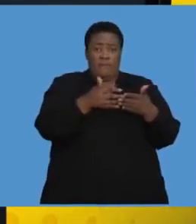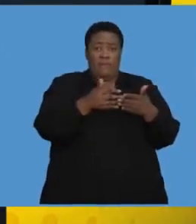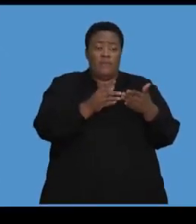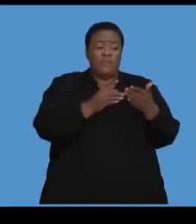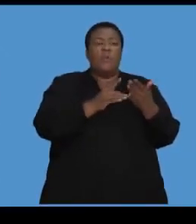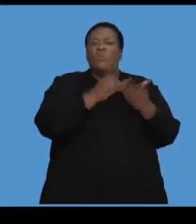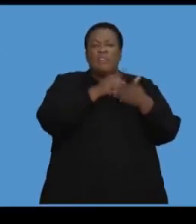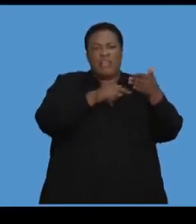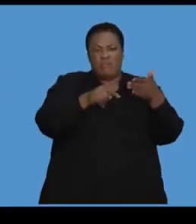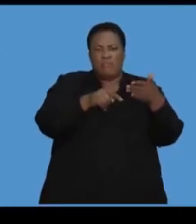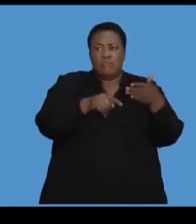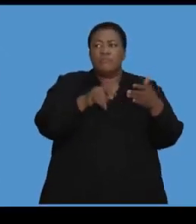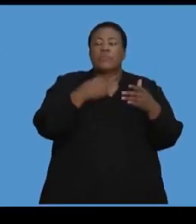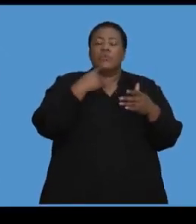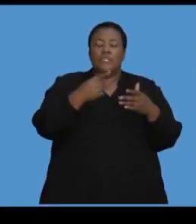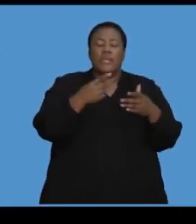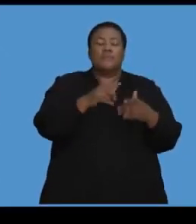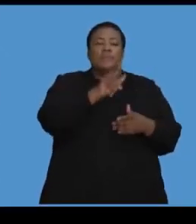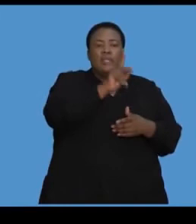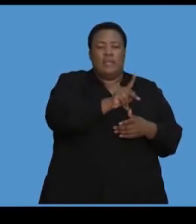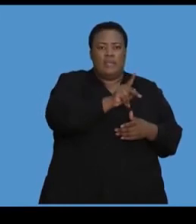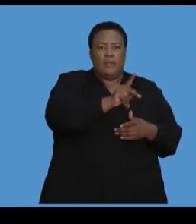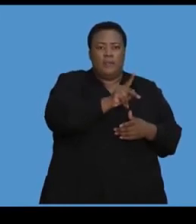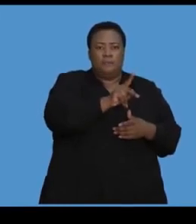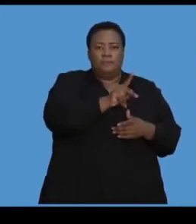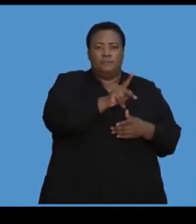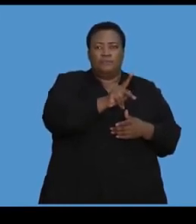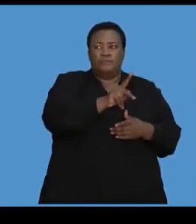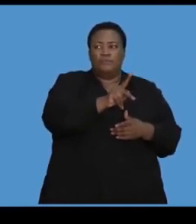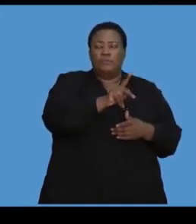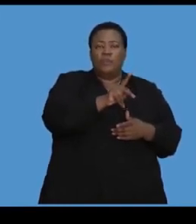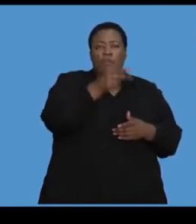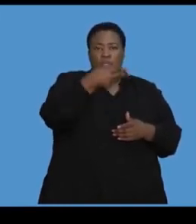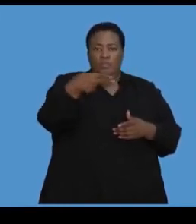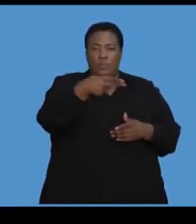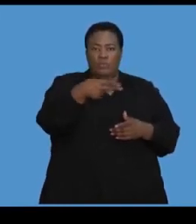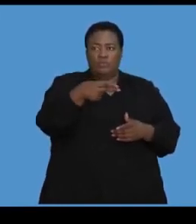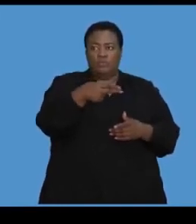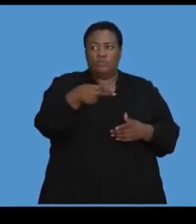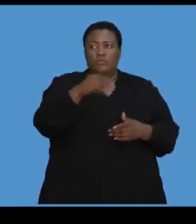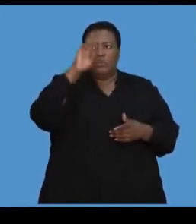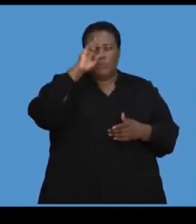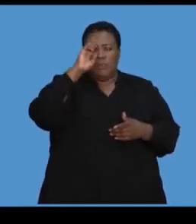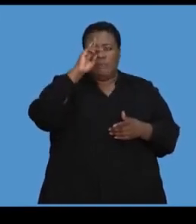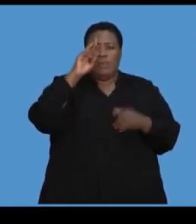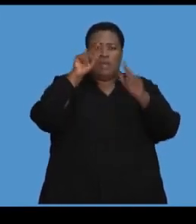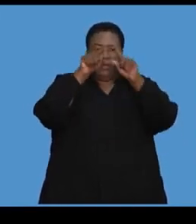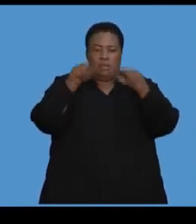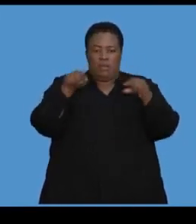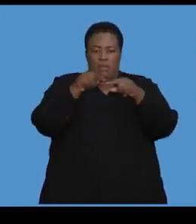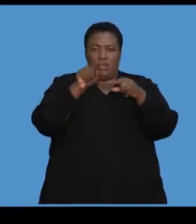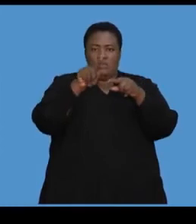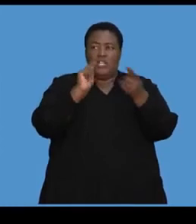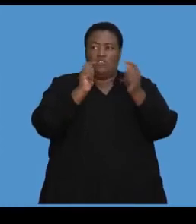you will calculate your multiplier K as K is equals to, remember our small triangle is change